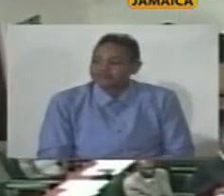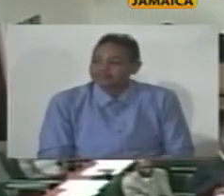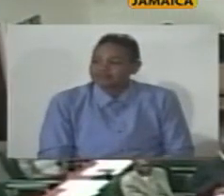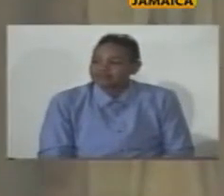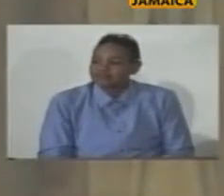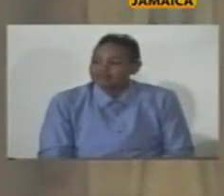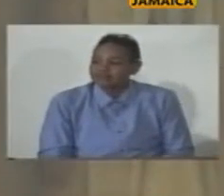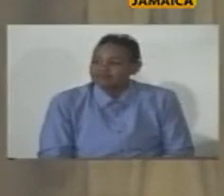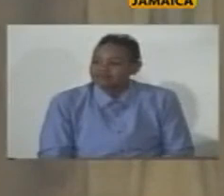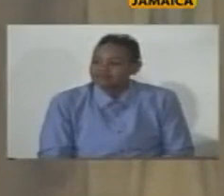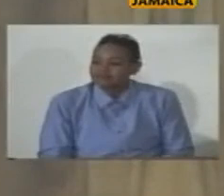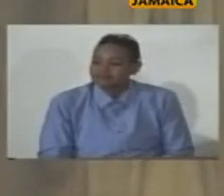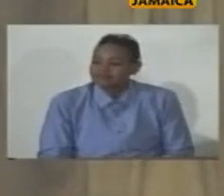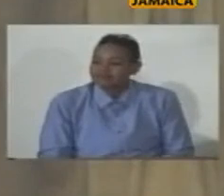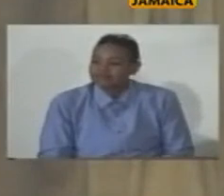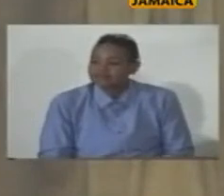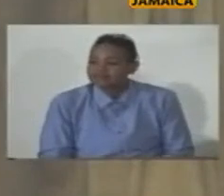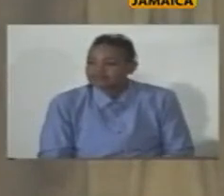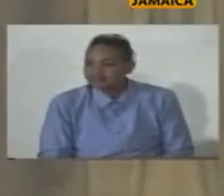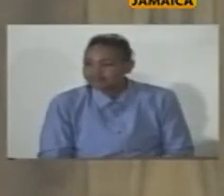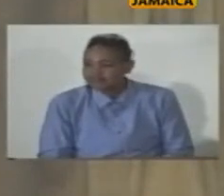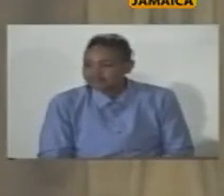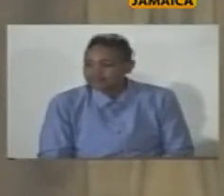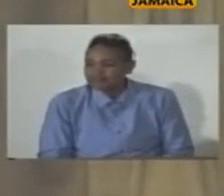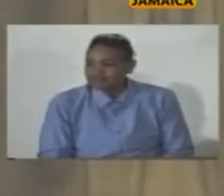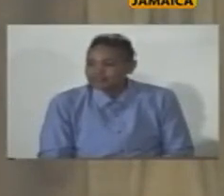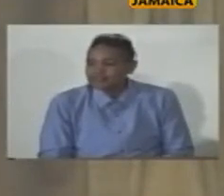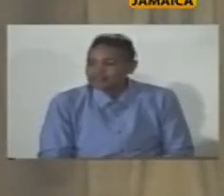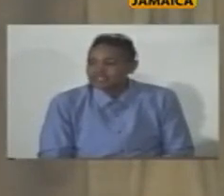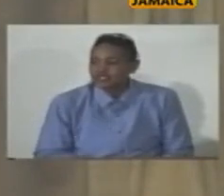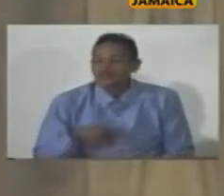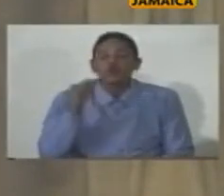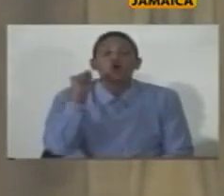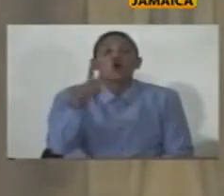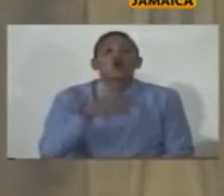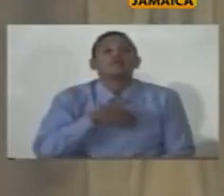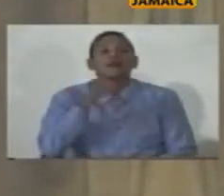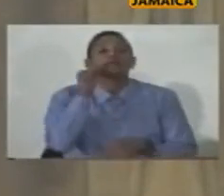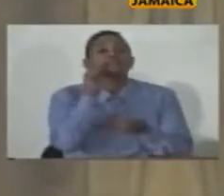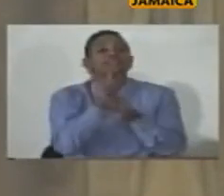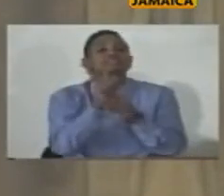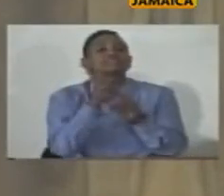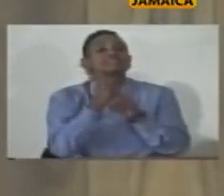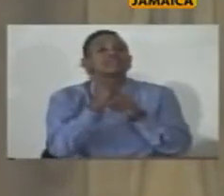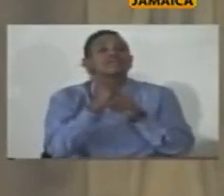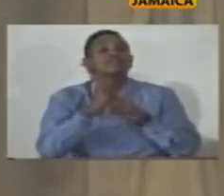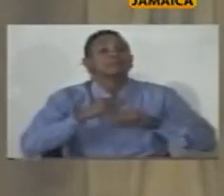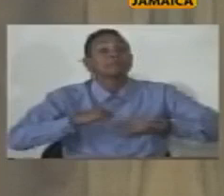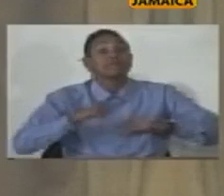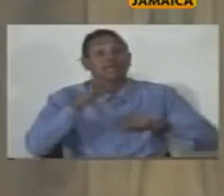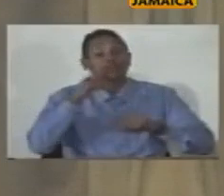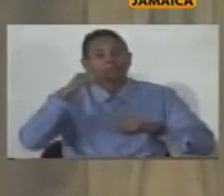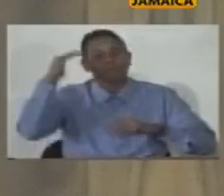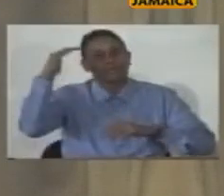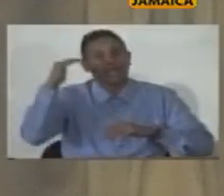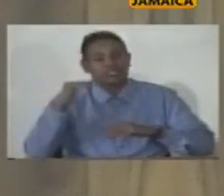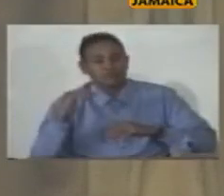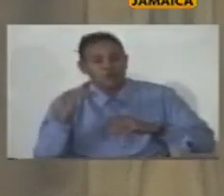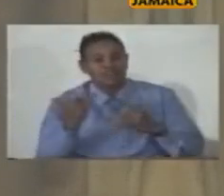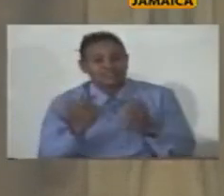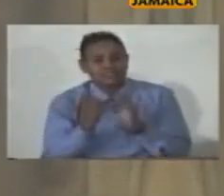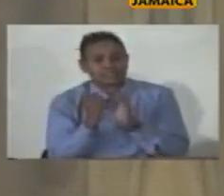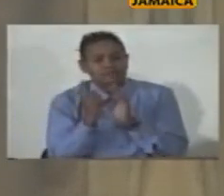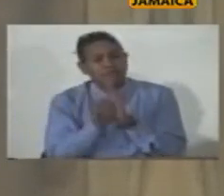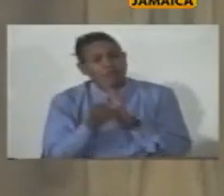First of many terms. To all my sisters, big and small, this moment is